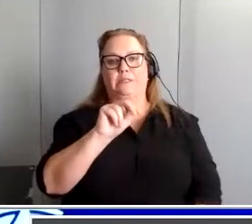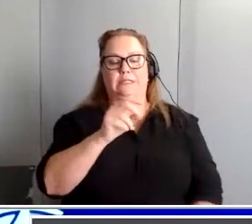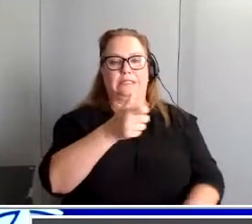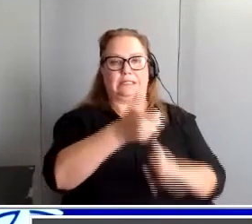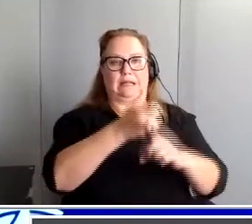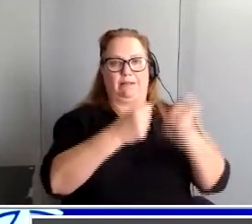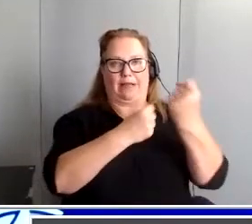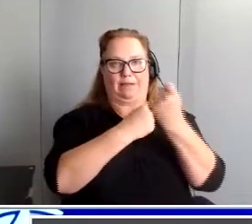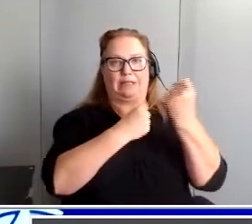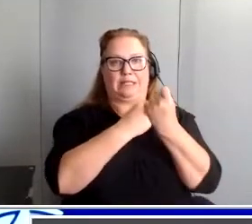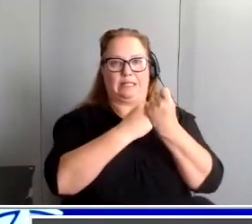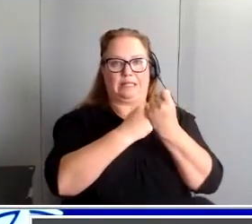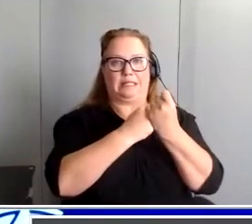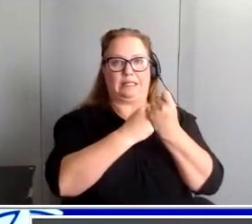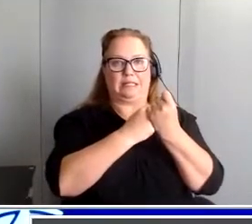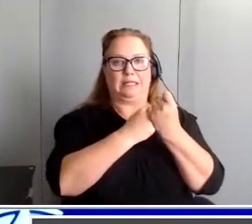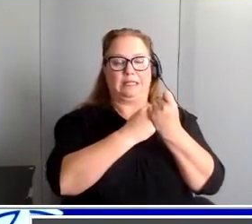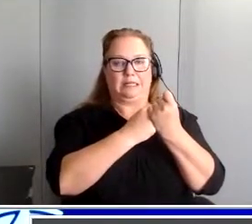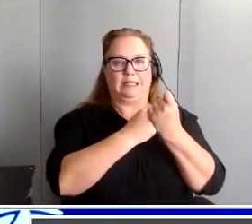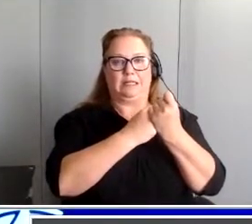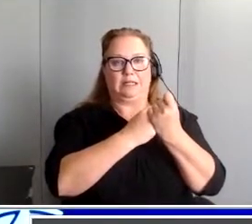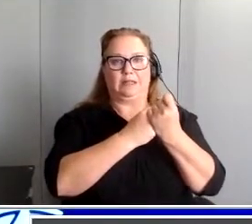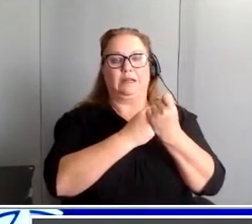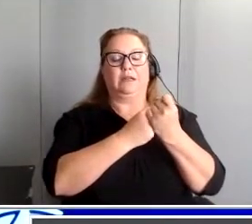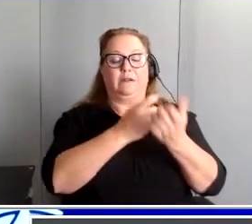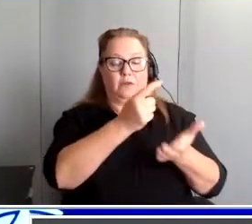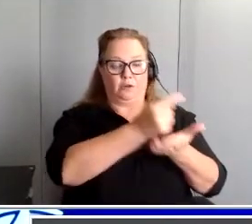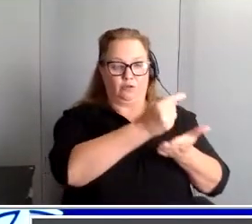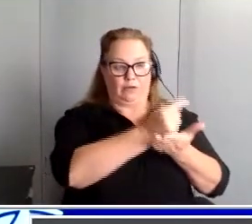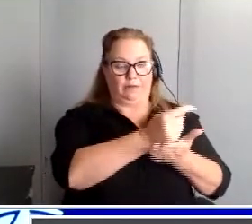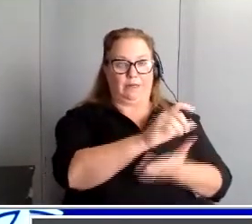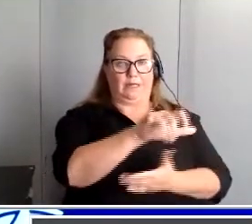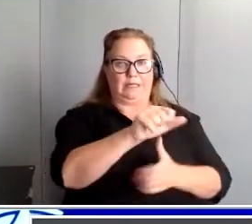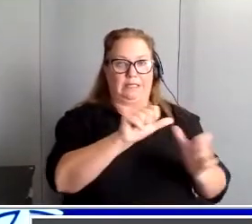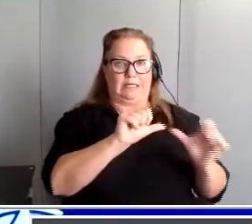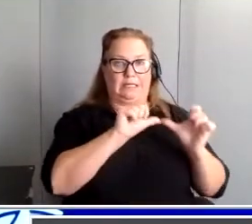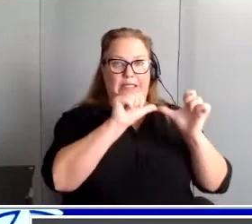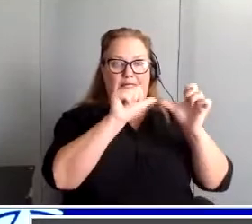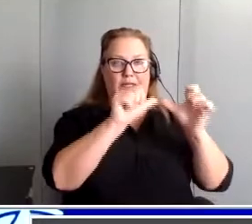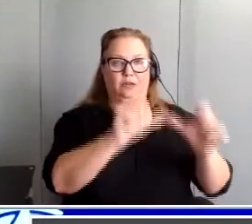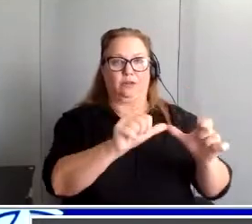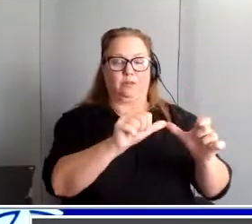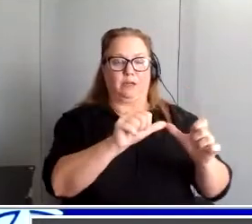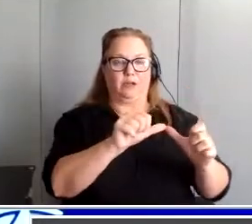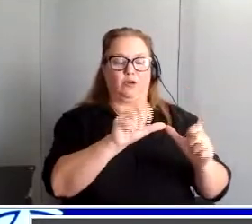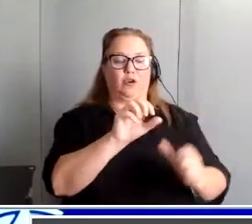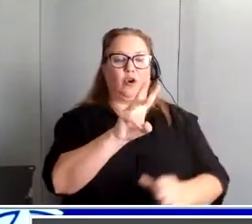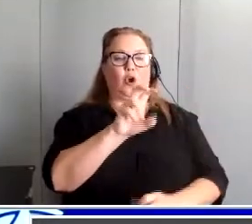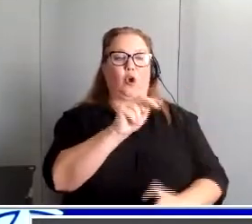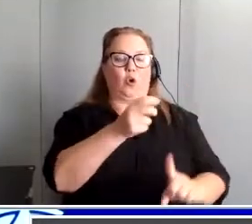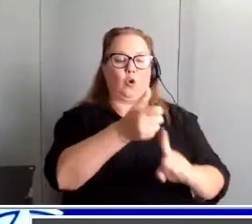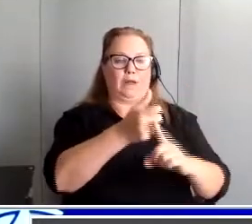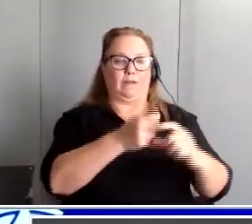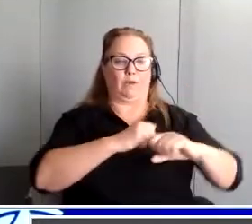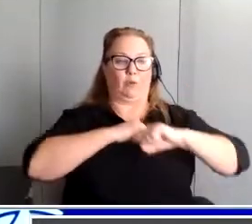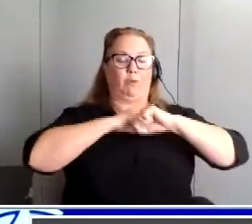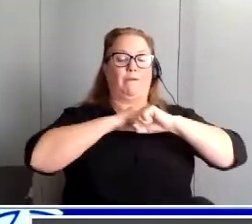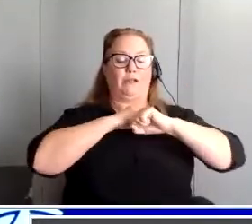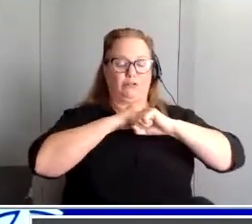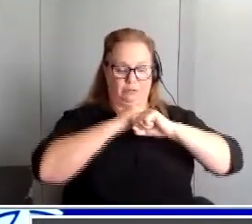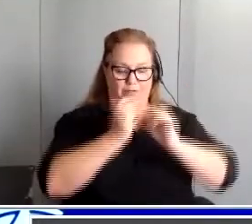I think that also goes to not only about treatment, but also continue to be your own advocate for prevention. And that is,